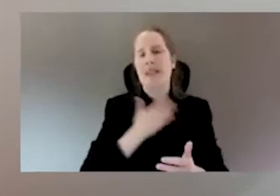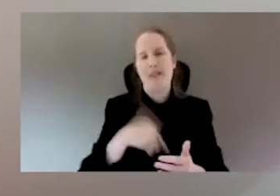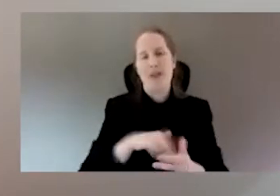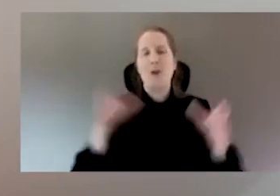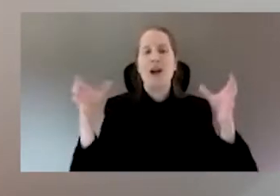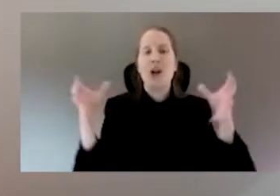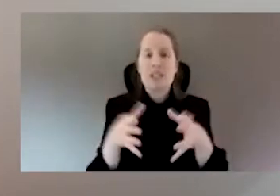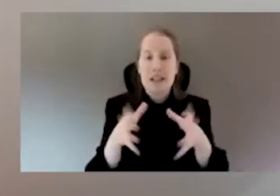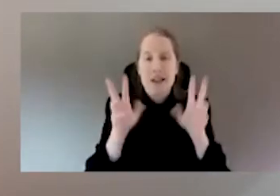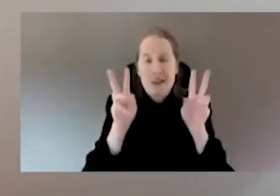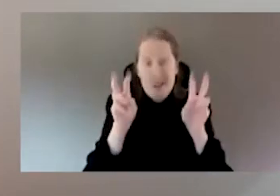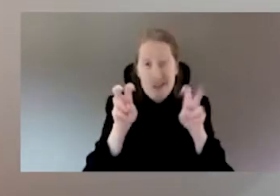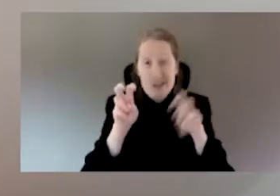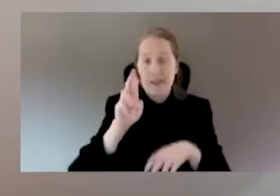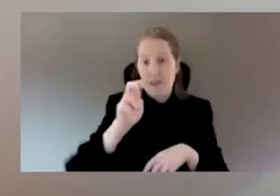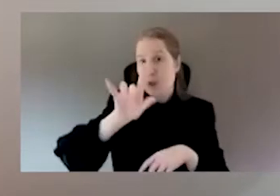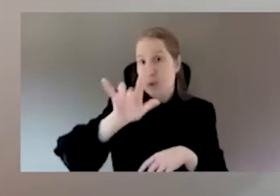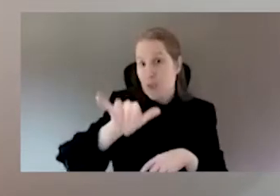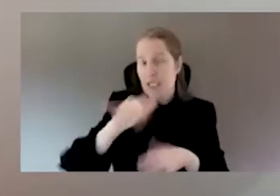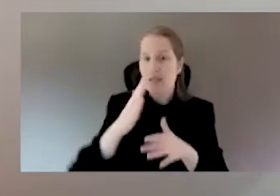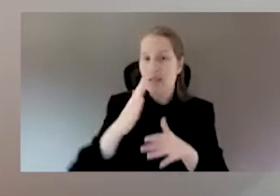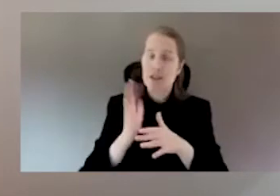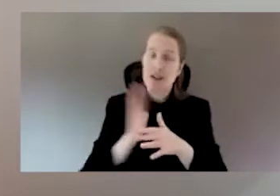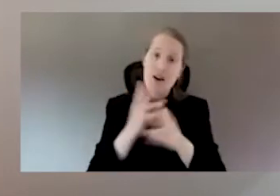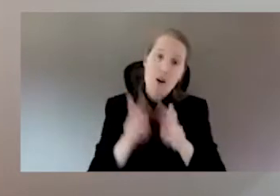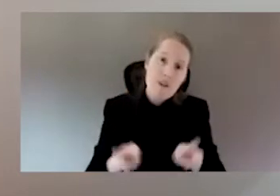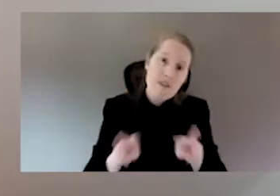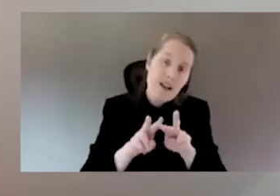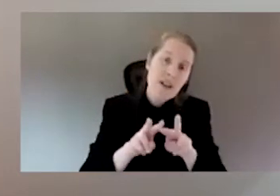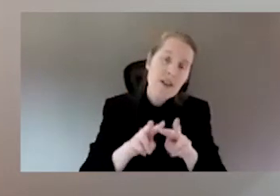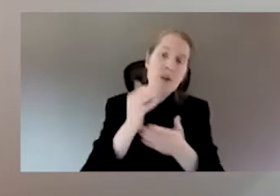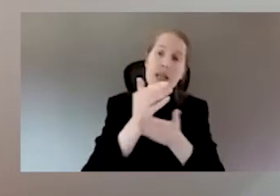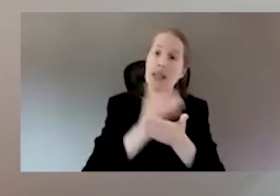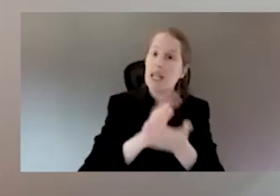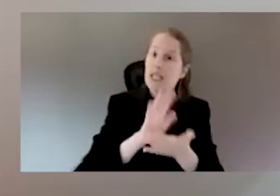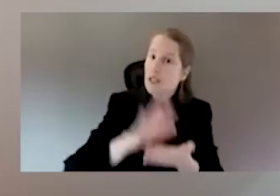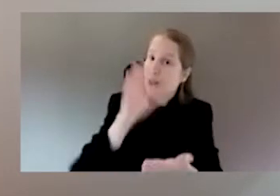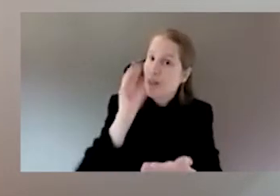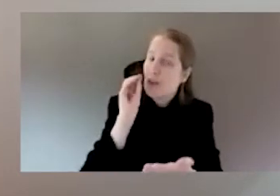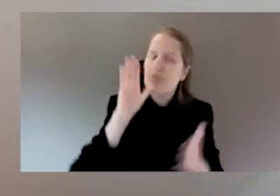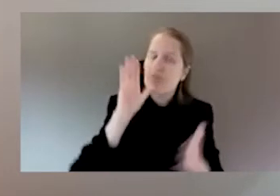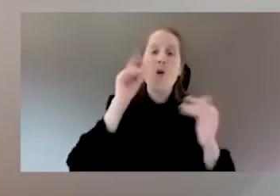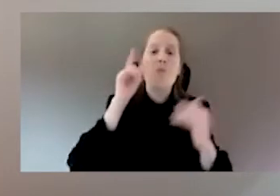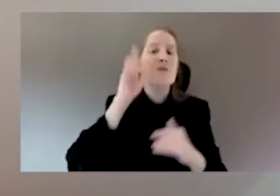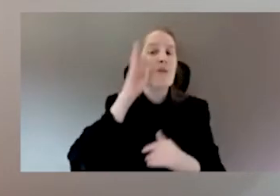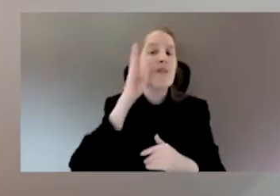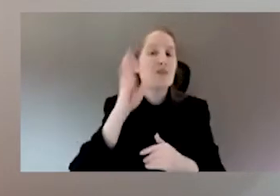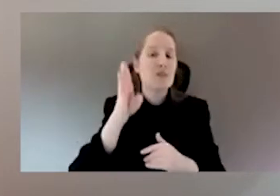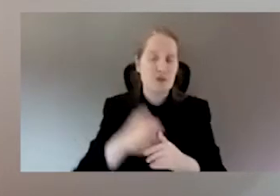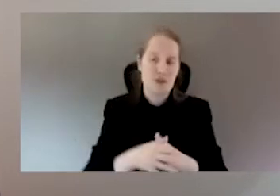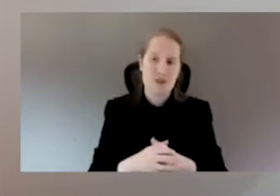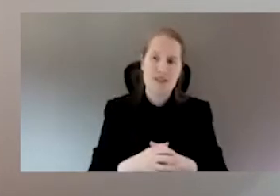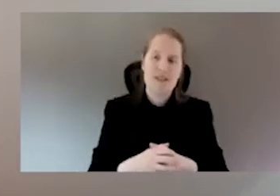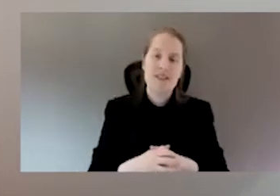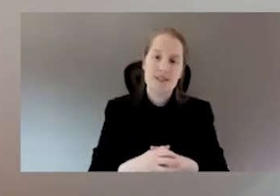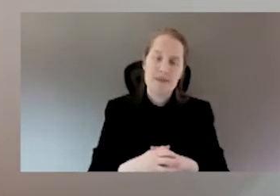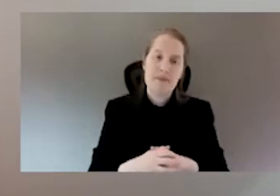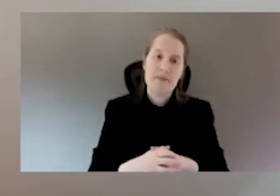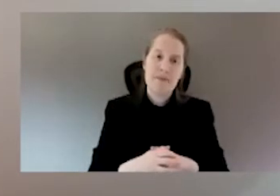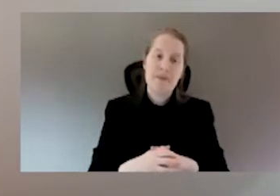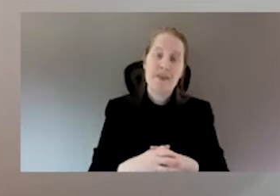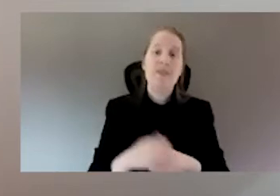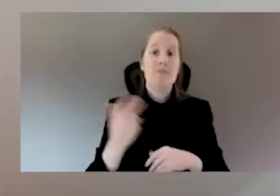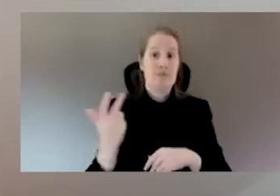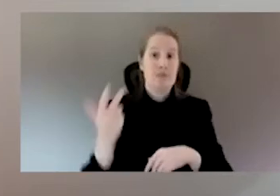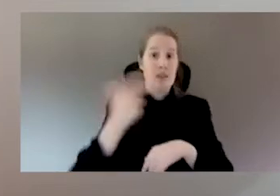virtually. We can share our values, lessons learned, and hopes for the future. Over the next 3 days, you will